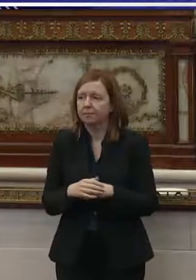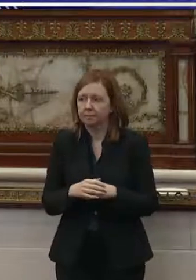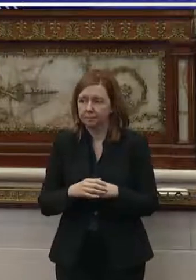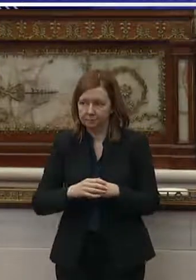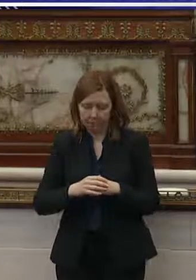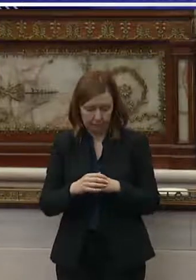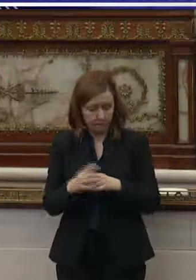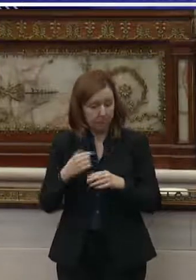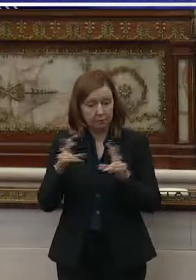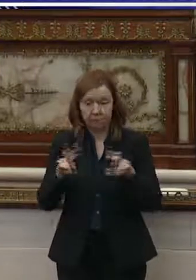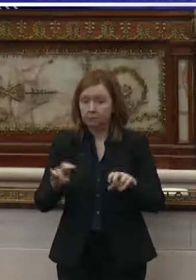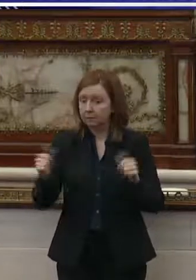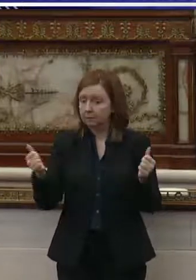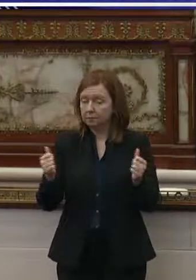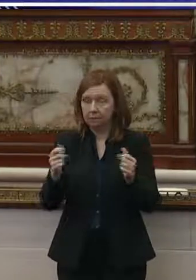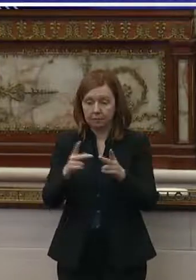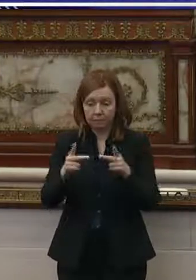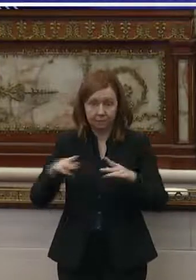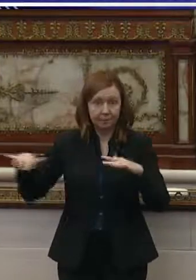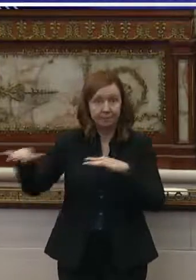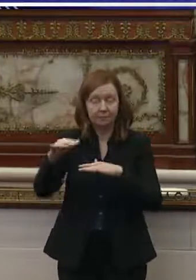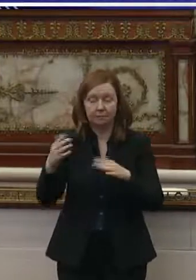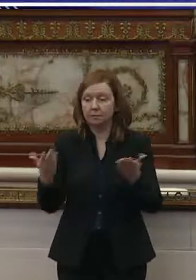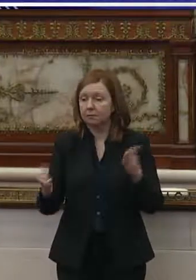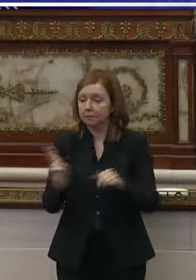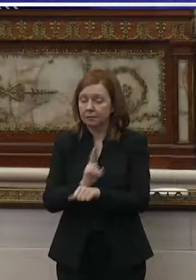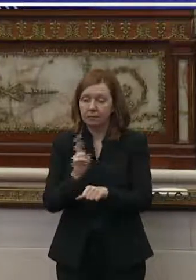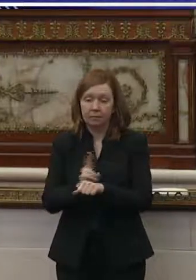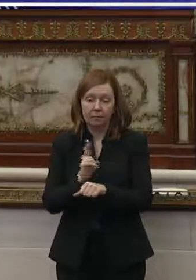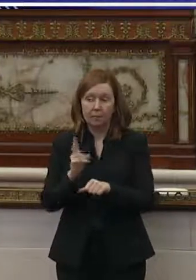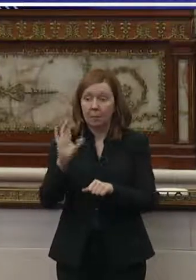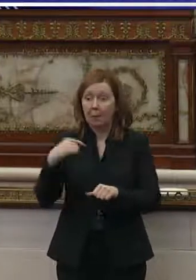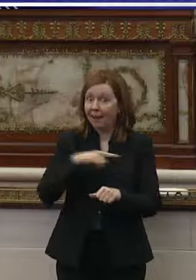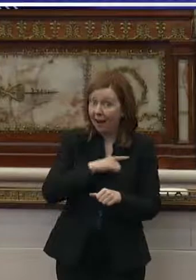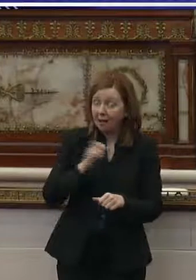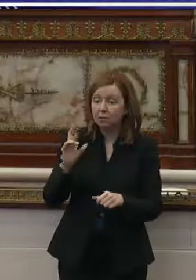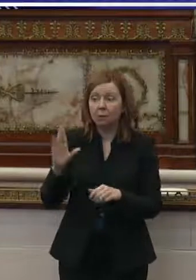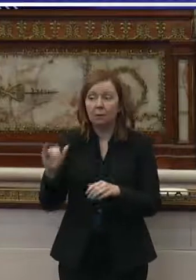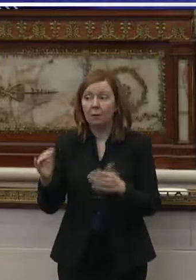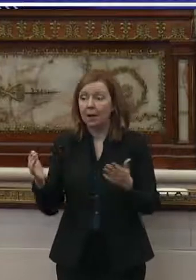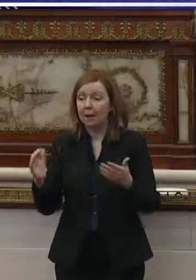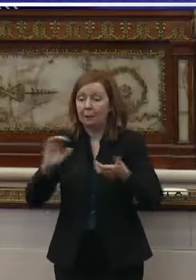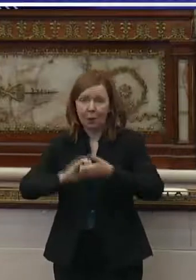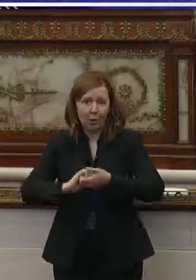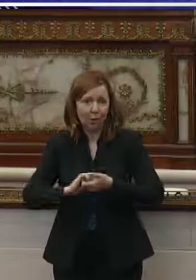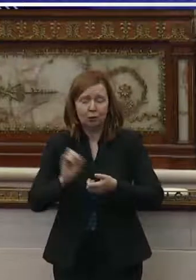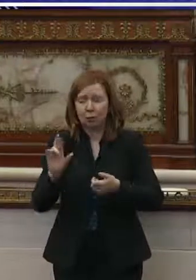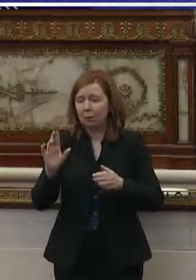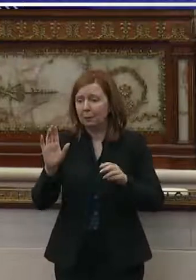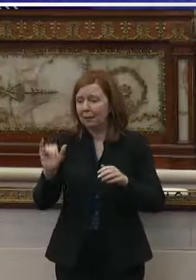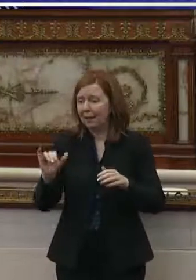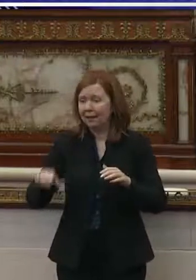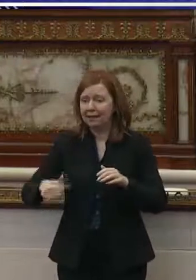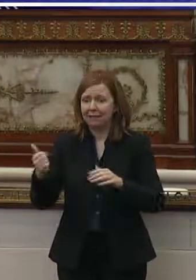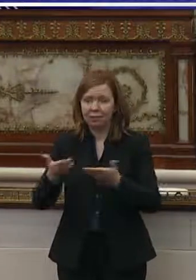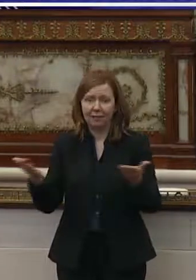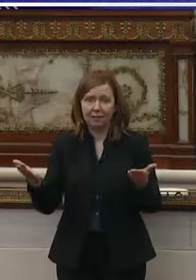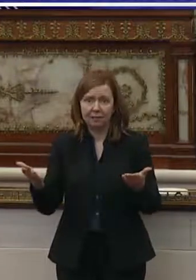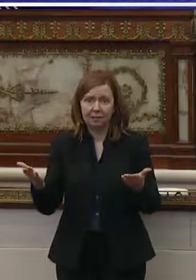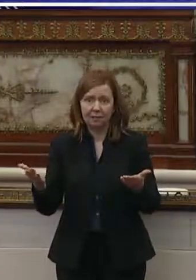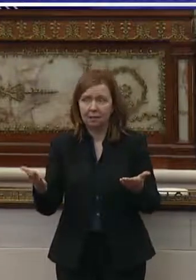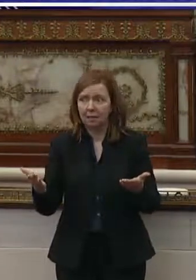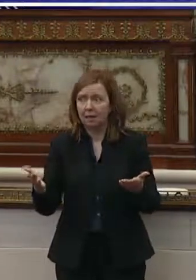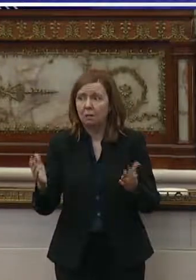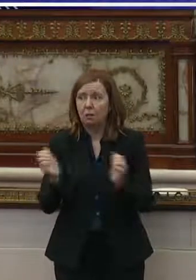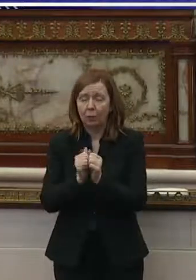we are looking at other sites that could be used by us or by partners or by additional things that might be in partnership with the